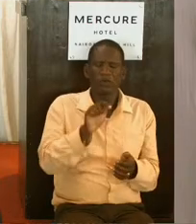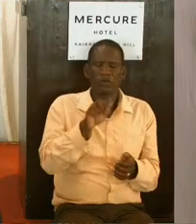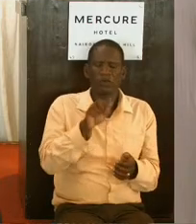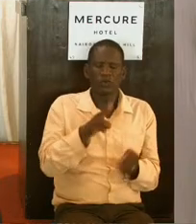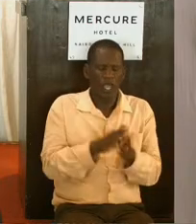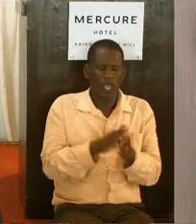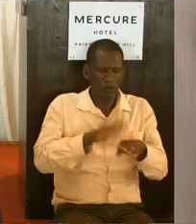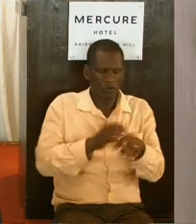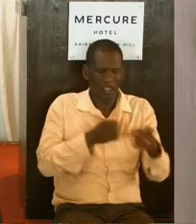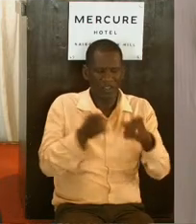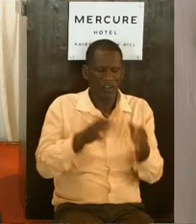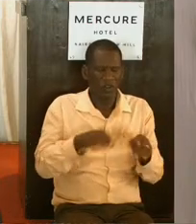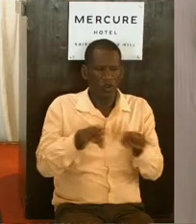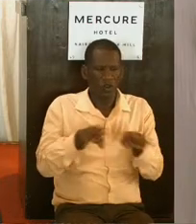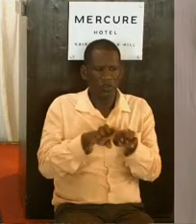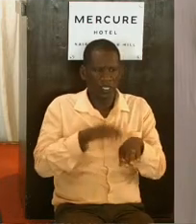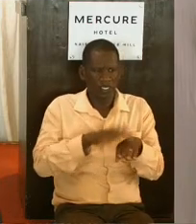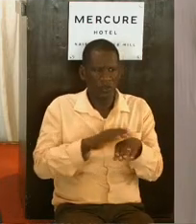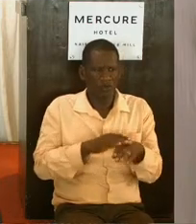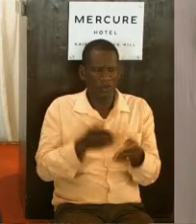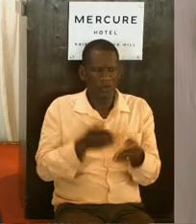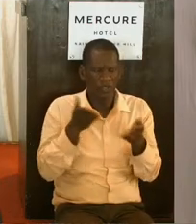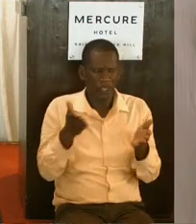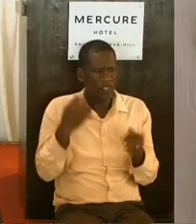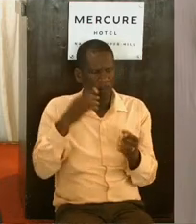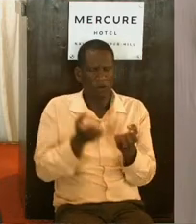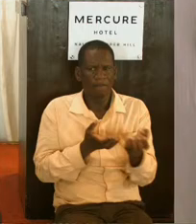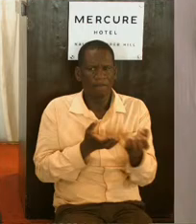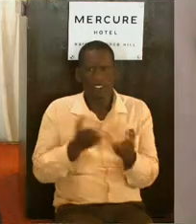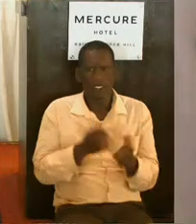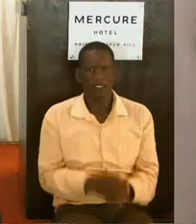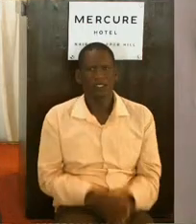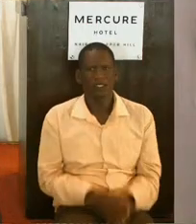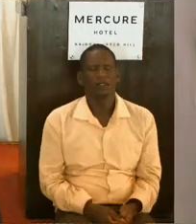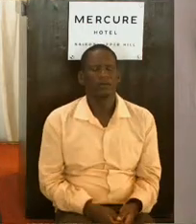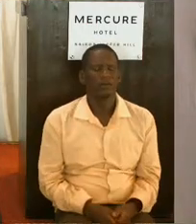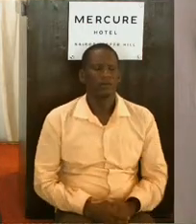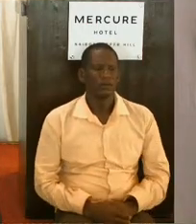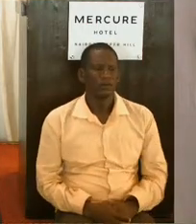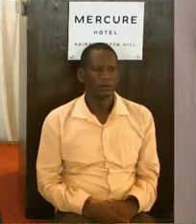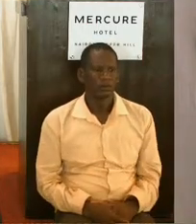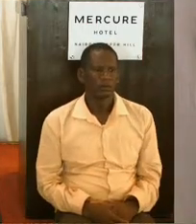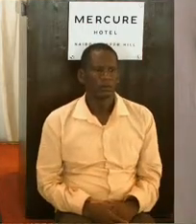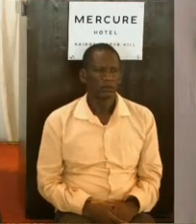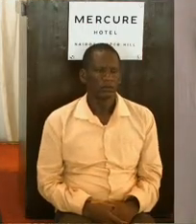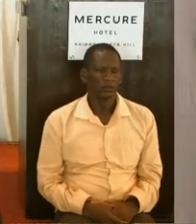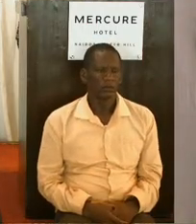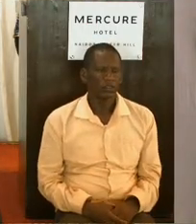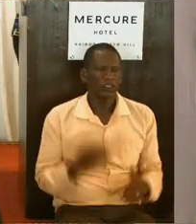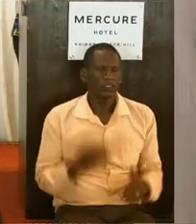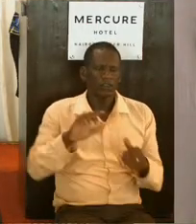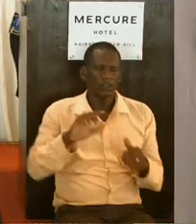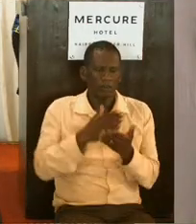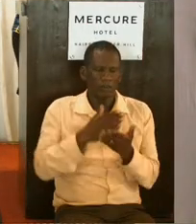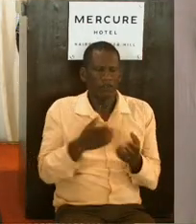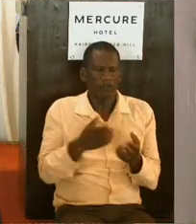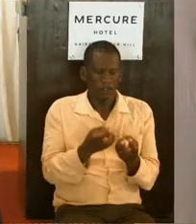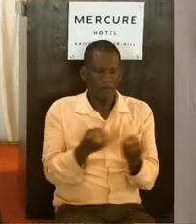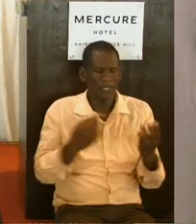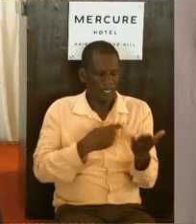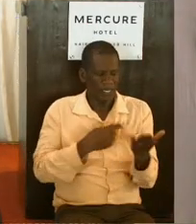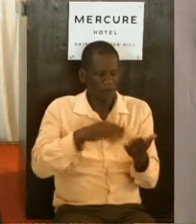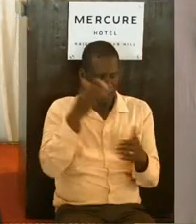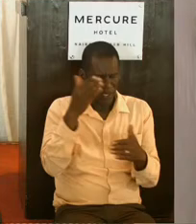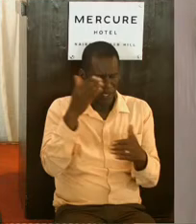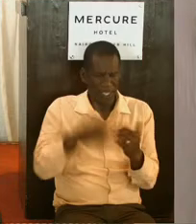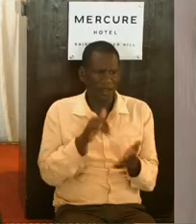good governance is also a good Catalyst for business and will end the first part of this panel discussion